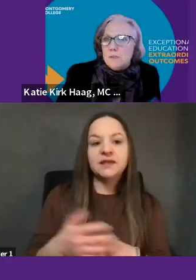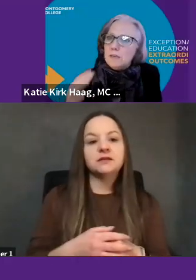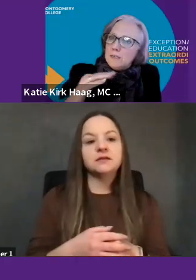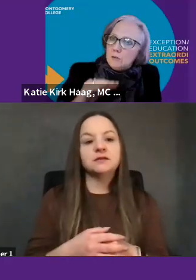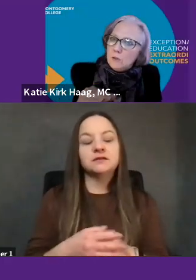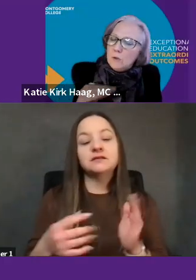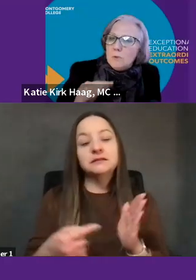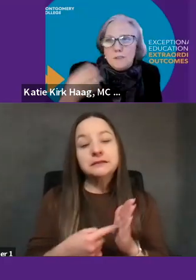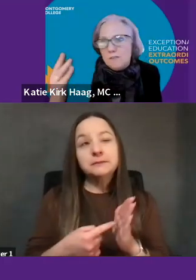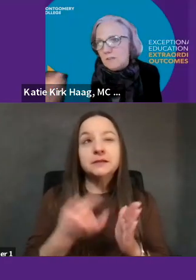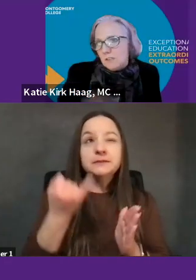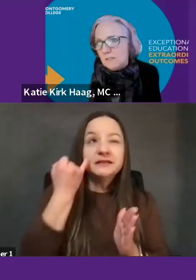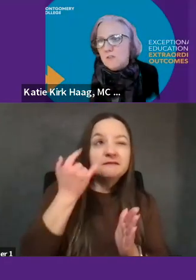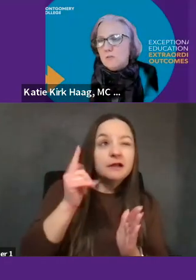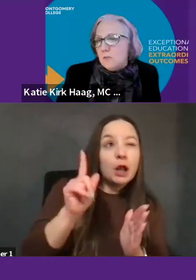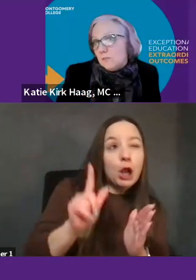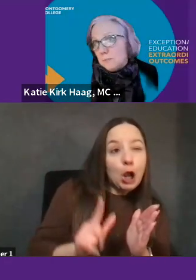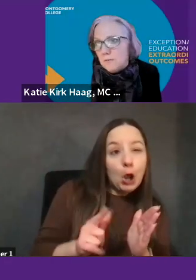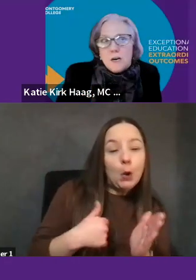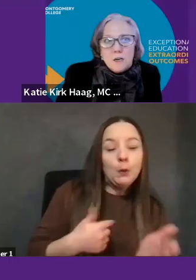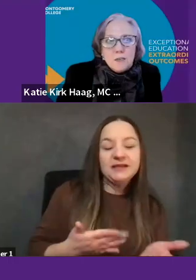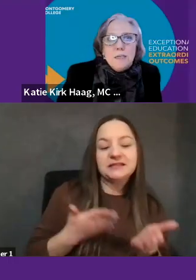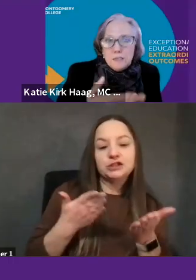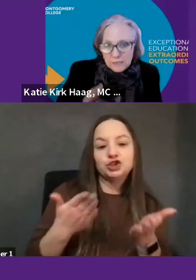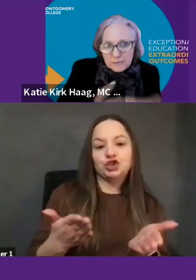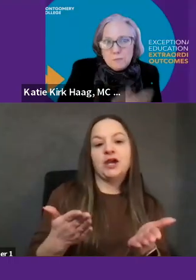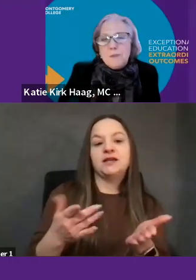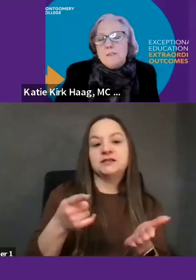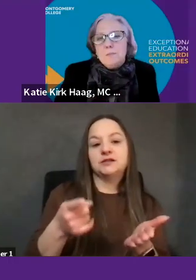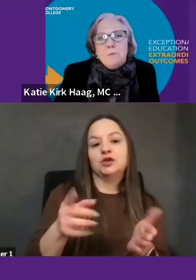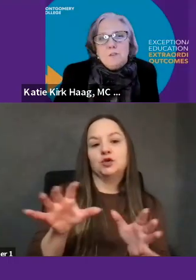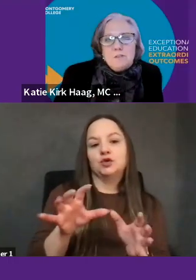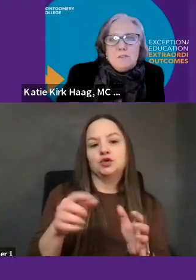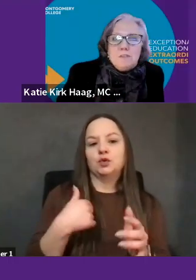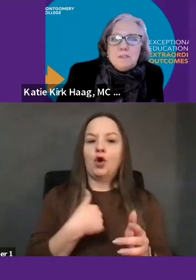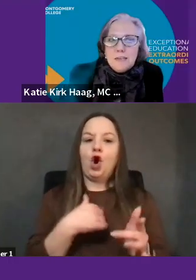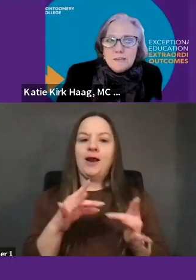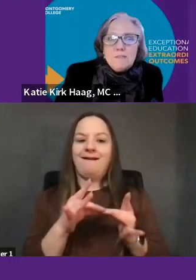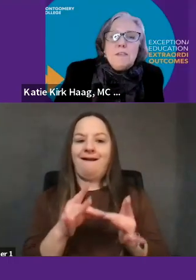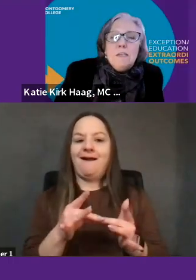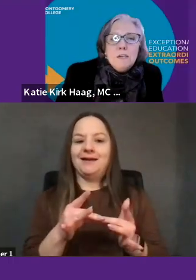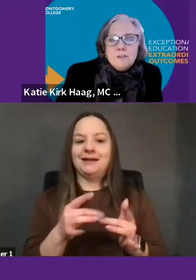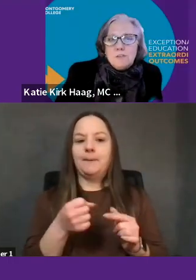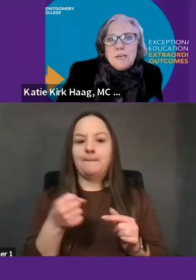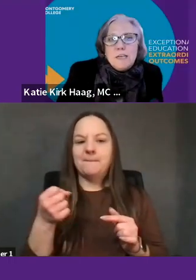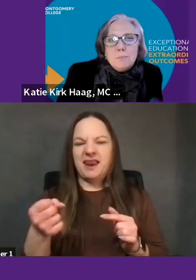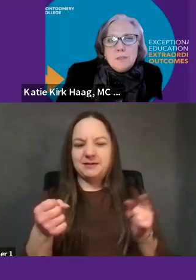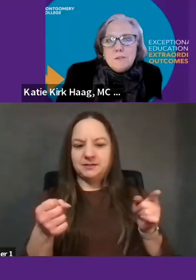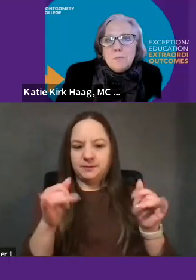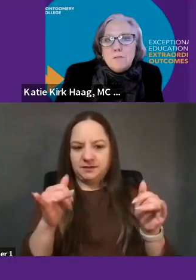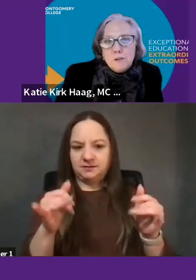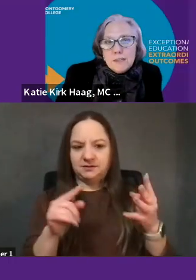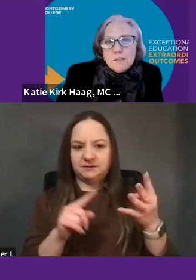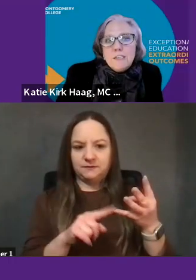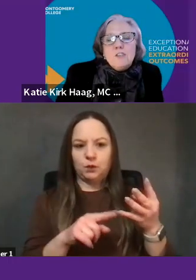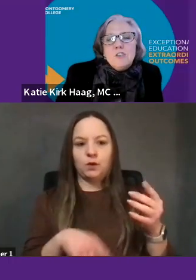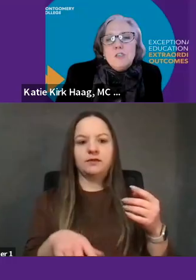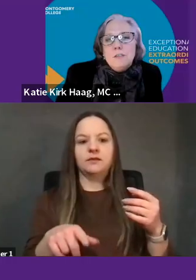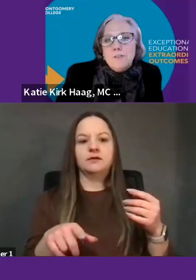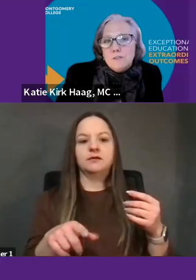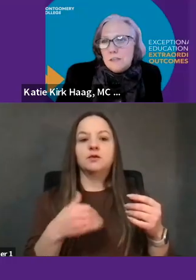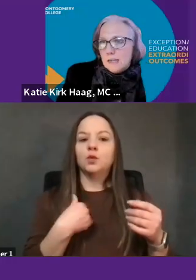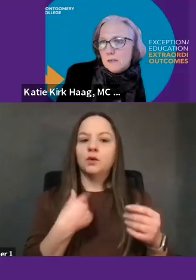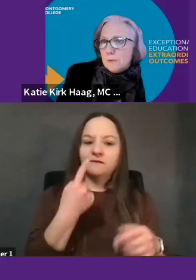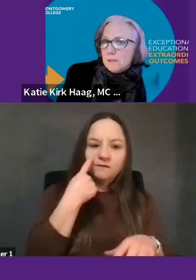if those are kind of low, we're going to suggest that you do some of our guided placement, which is listed next. There's a guided placement for